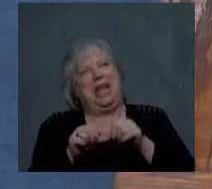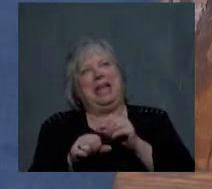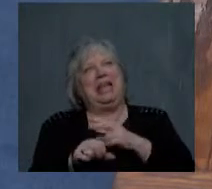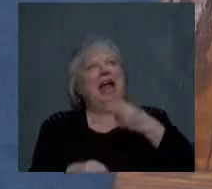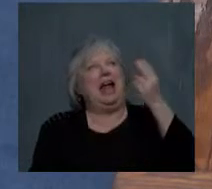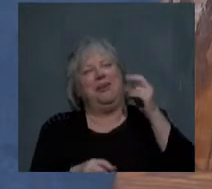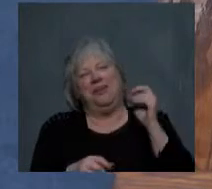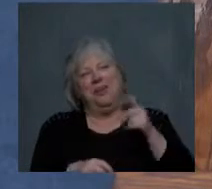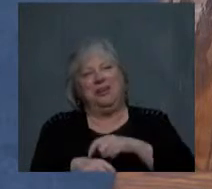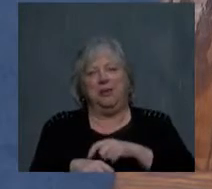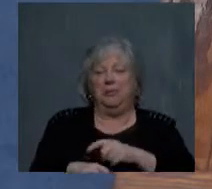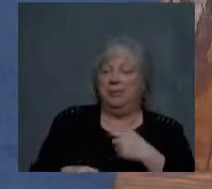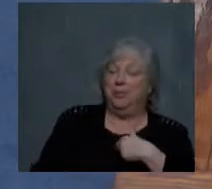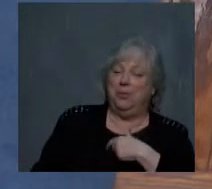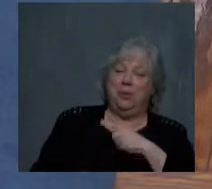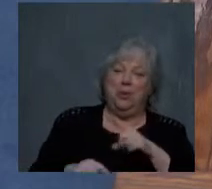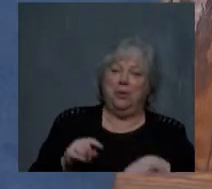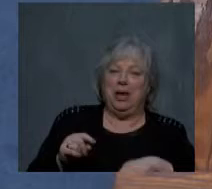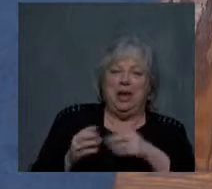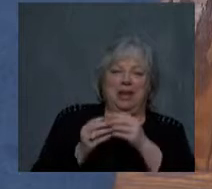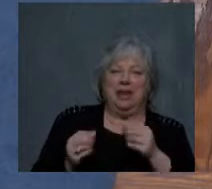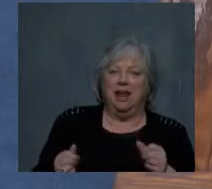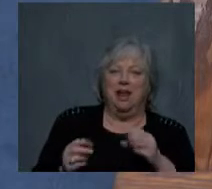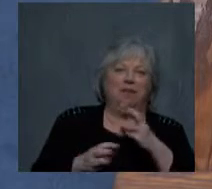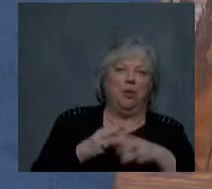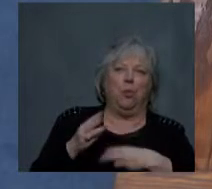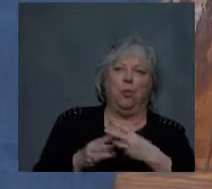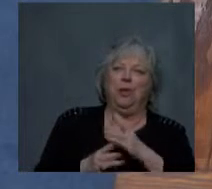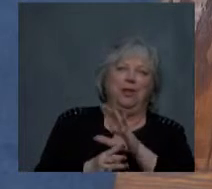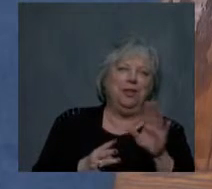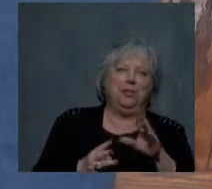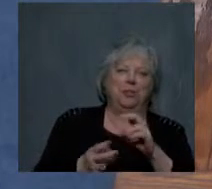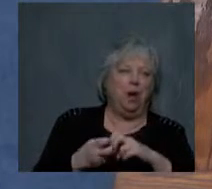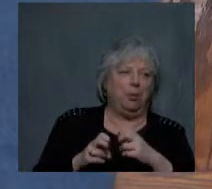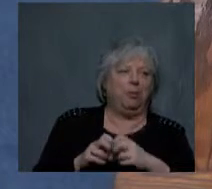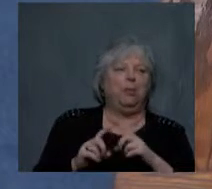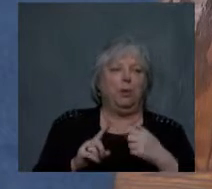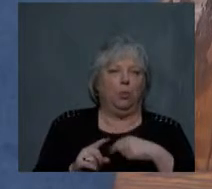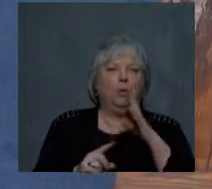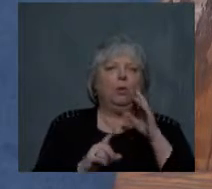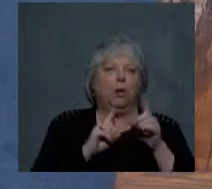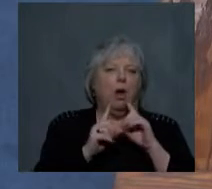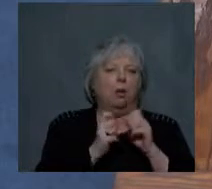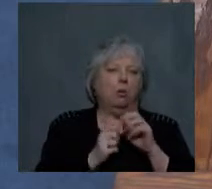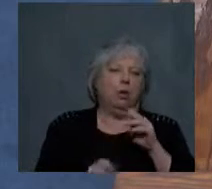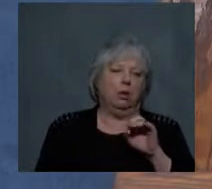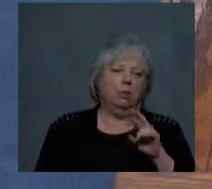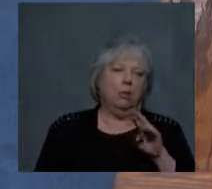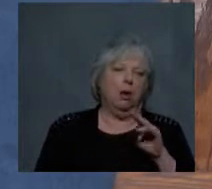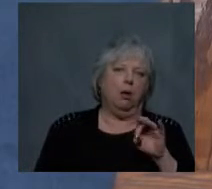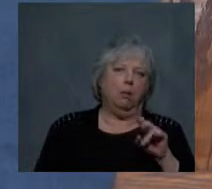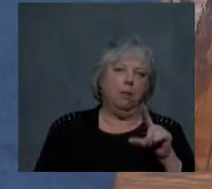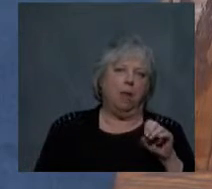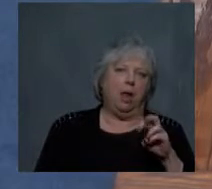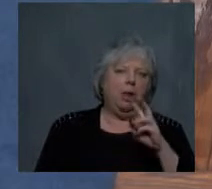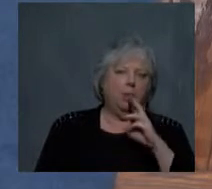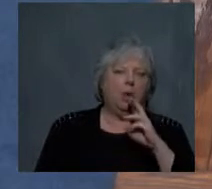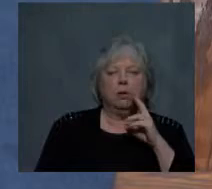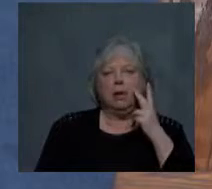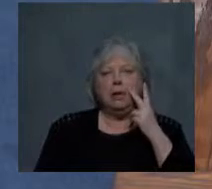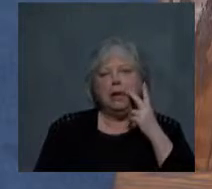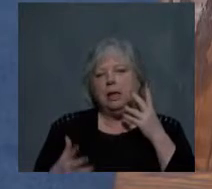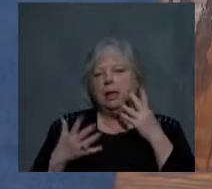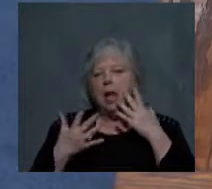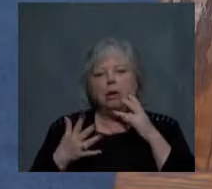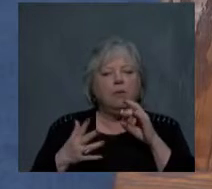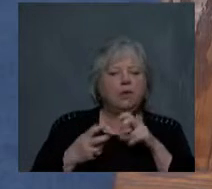say, look, I'll talk to Maumelle Water and let's see what we can do, and I'll commit to that. And I know those guys out there, and I don't know if there's a problem with the booster